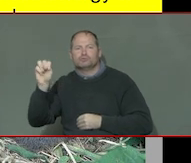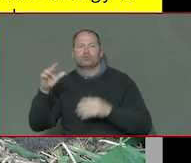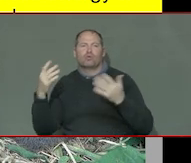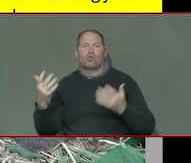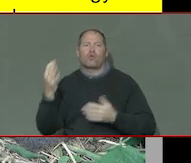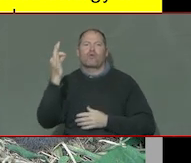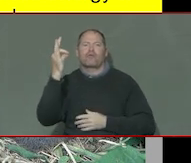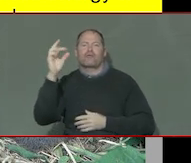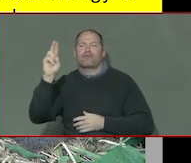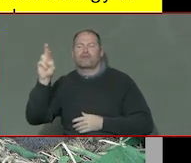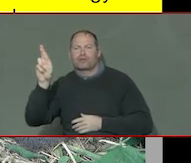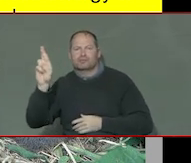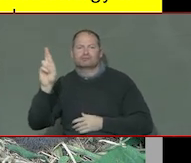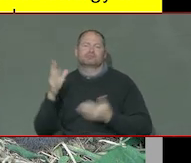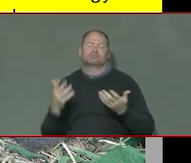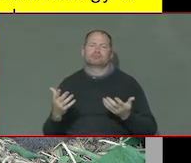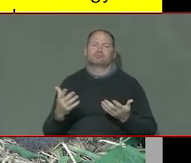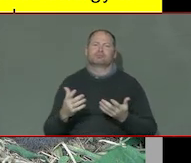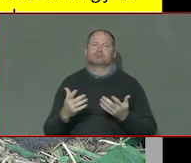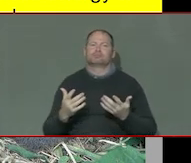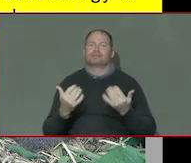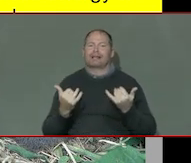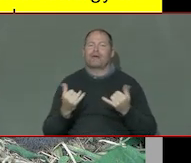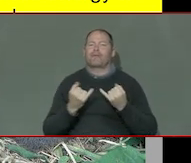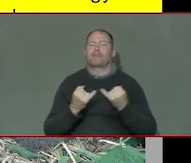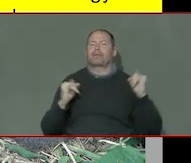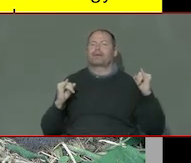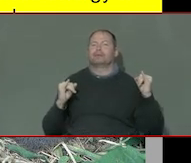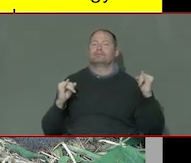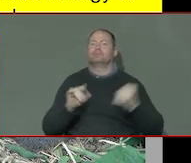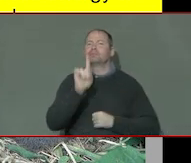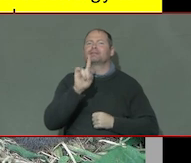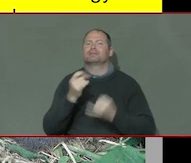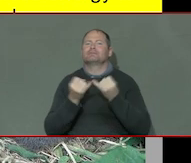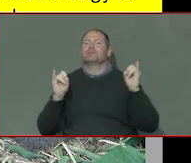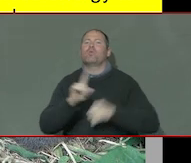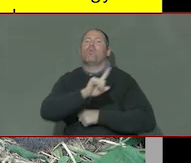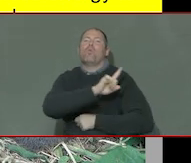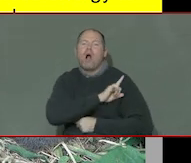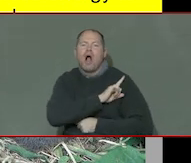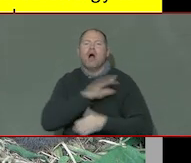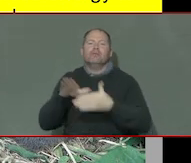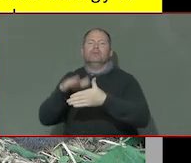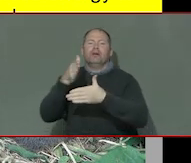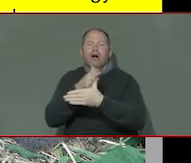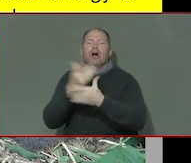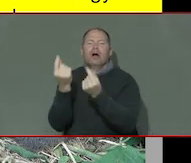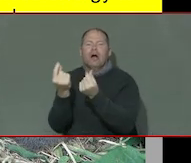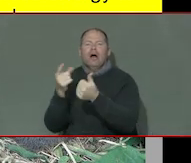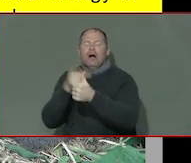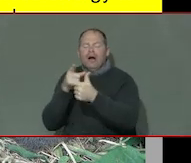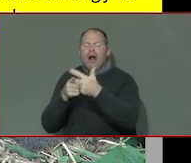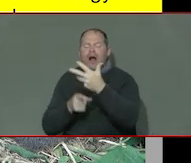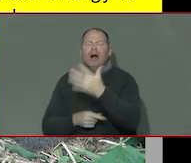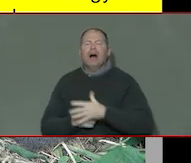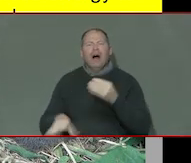That makes them independent. But you can't just say they're independent. Why are they independent? Because they're able to do all those things. And